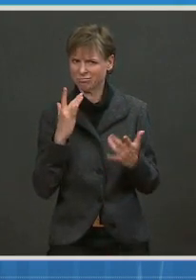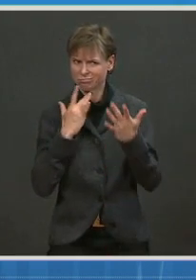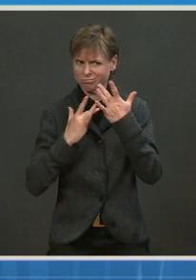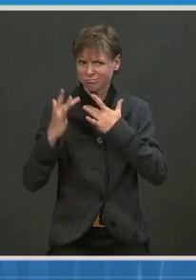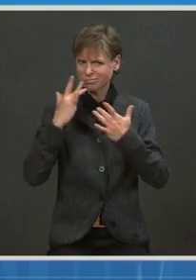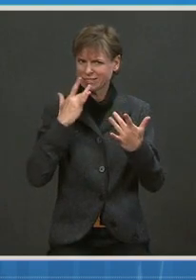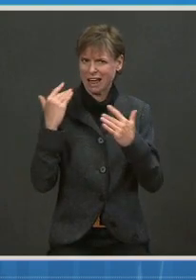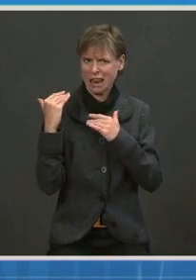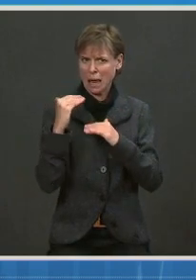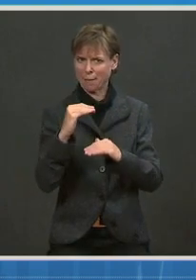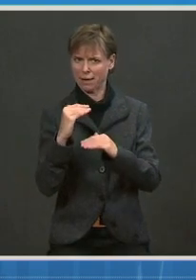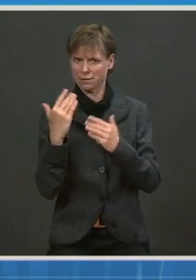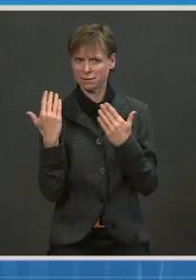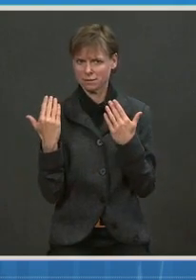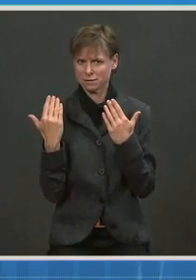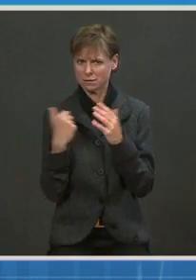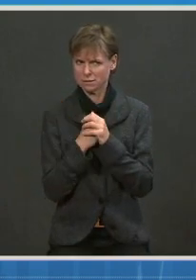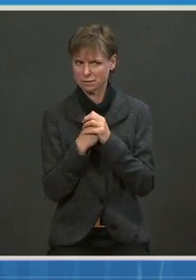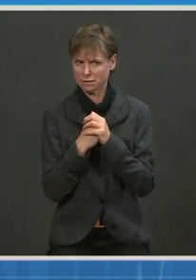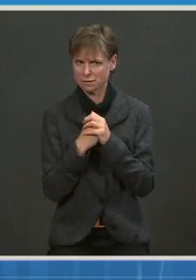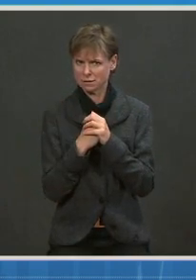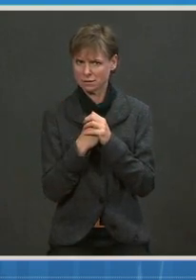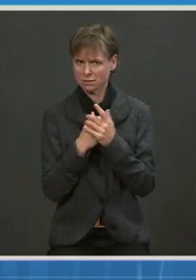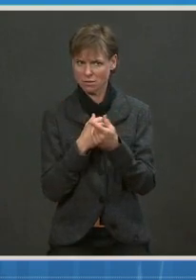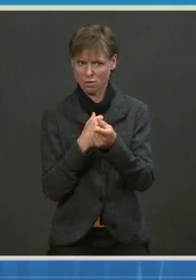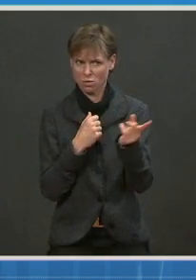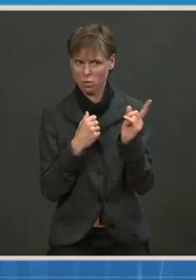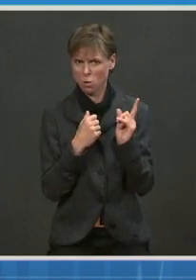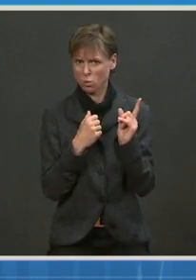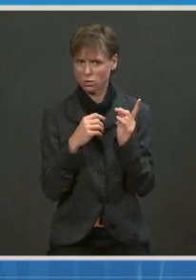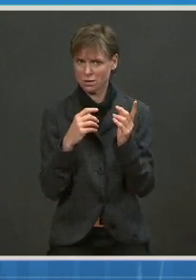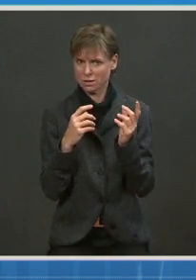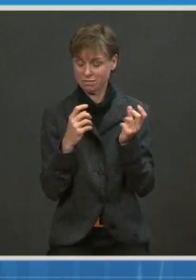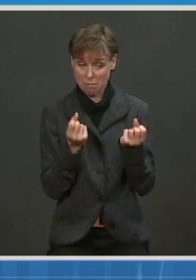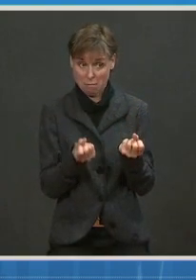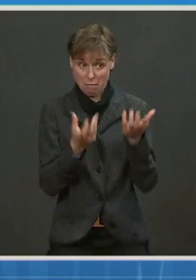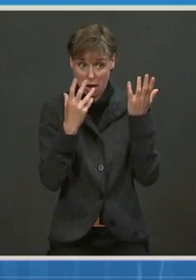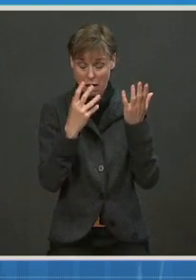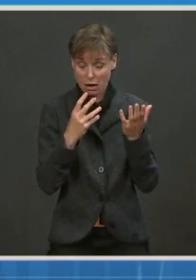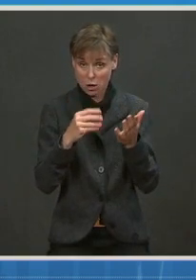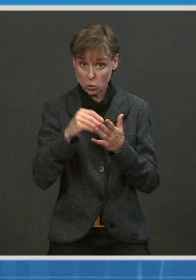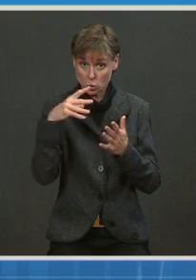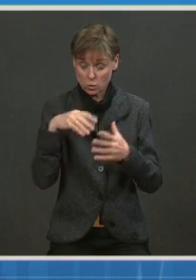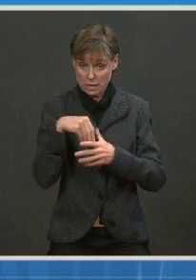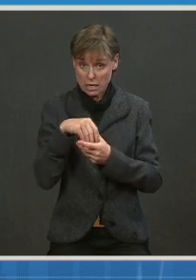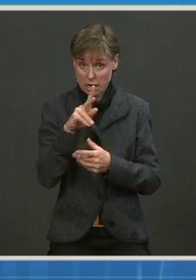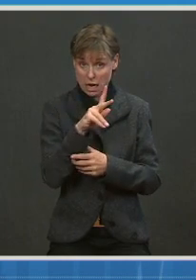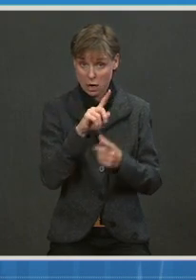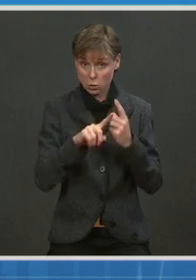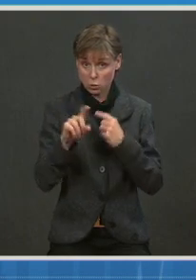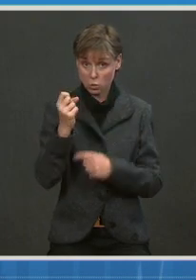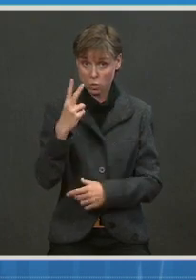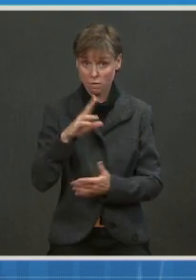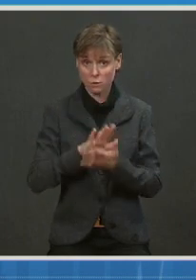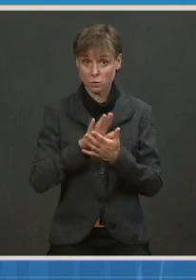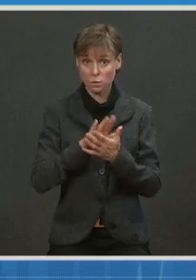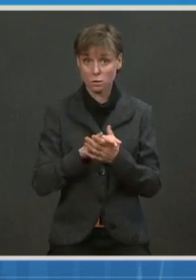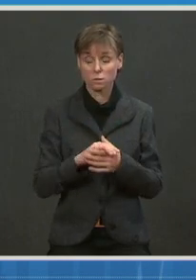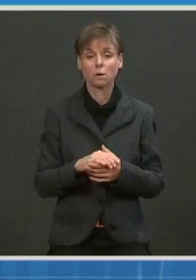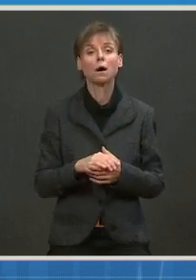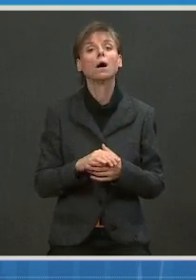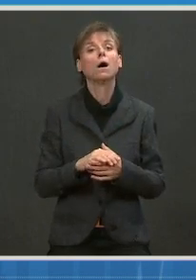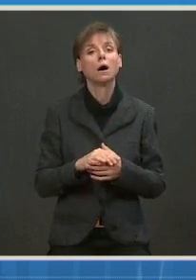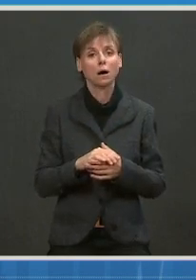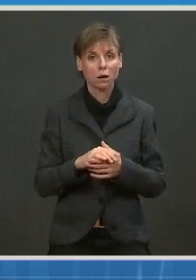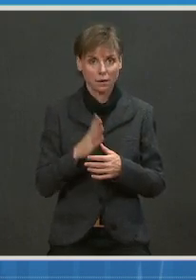of students that are in K through 12 schools. All right, why don't we start with Carol? Yeah, thanks,